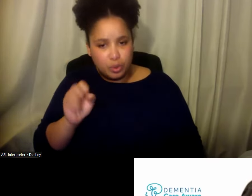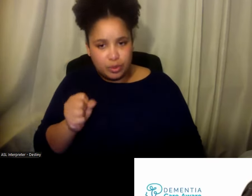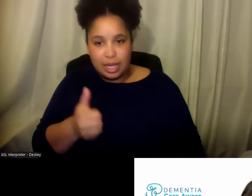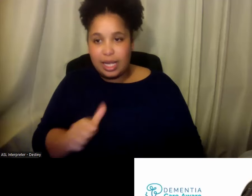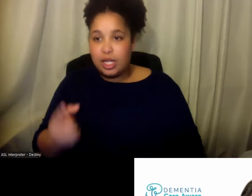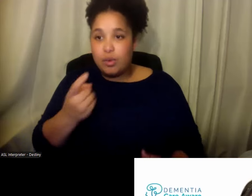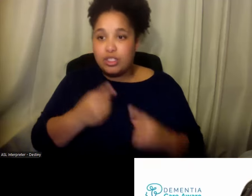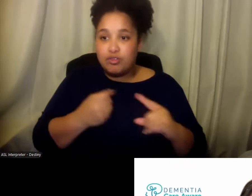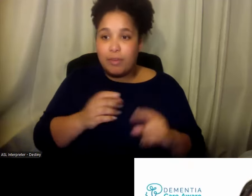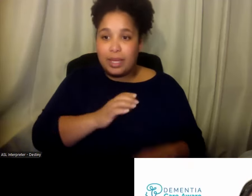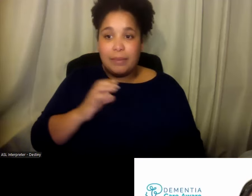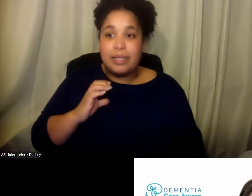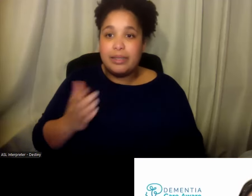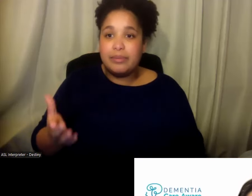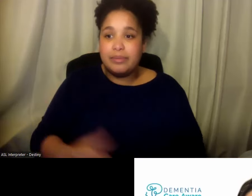committee?